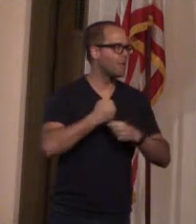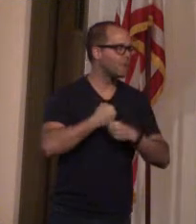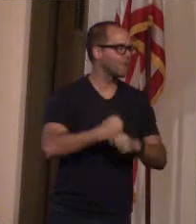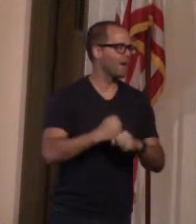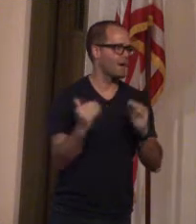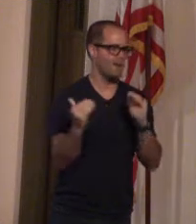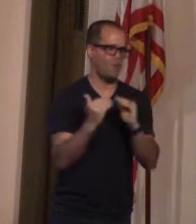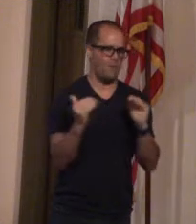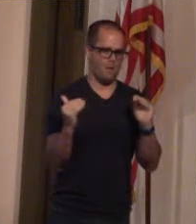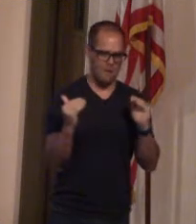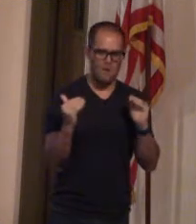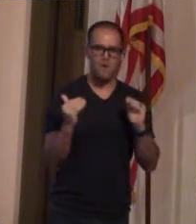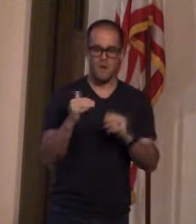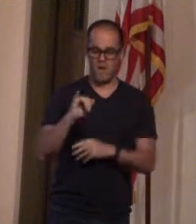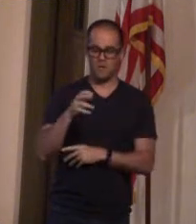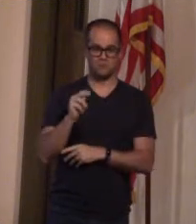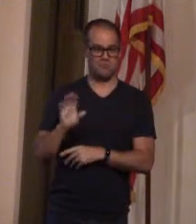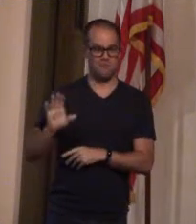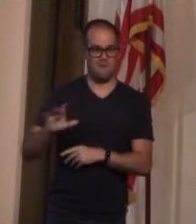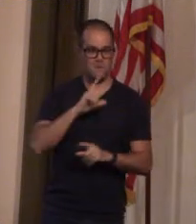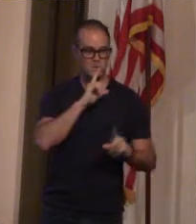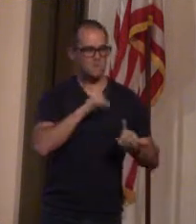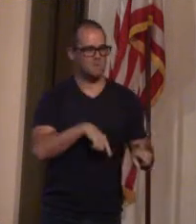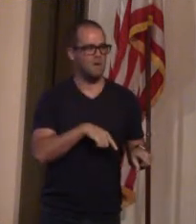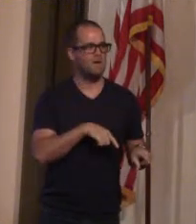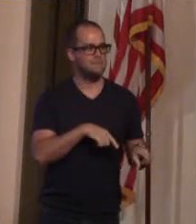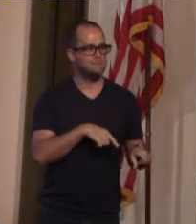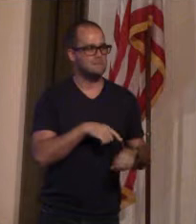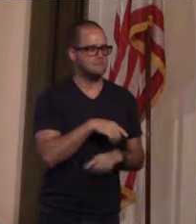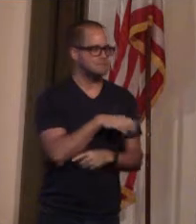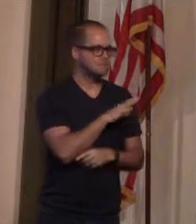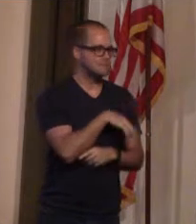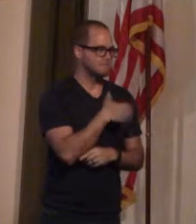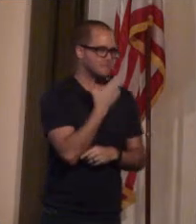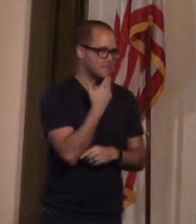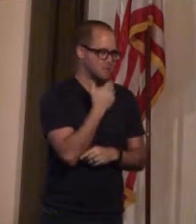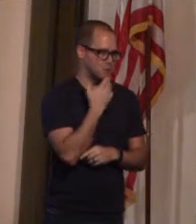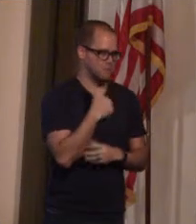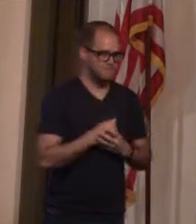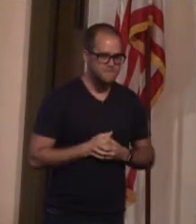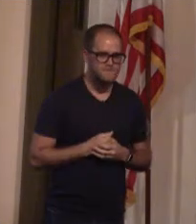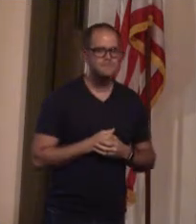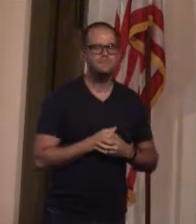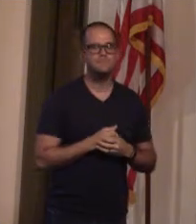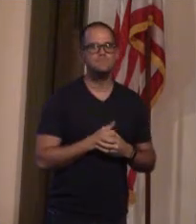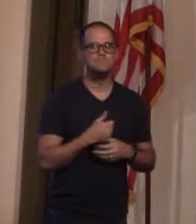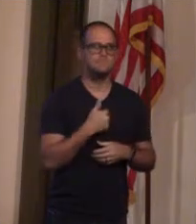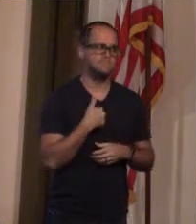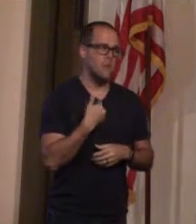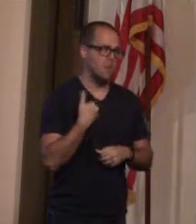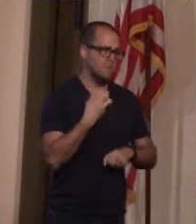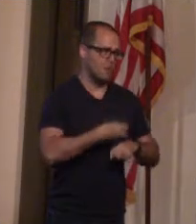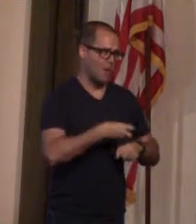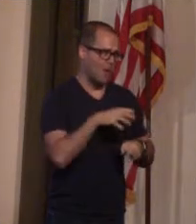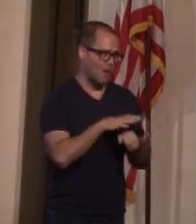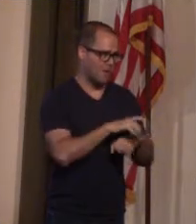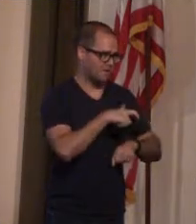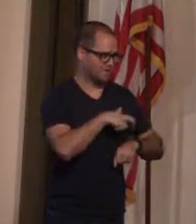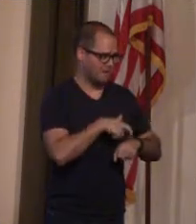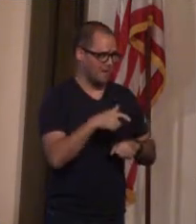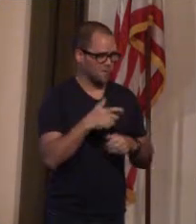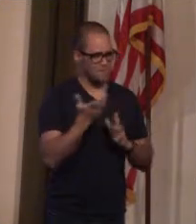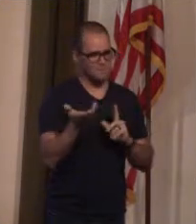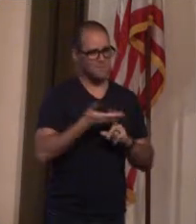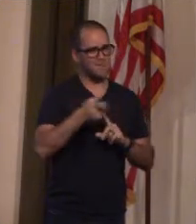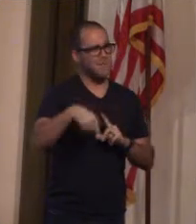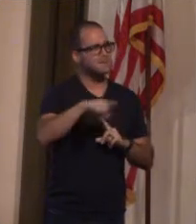all men and women are created equal, or at least all people are created equal.